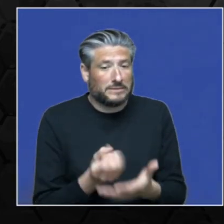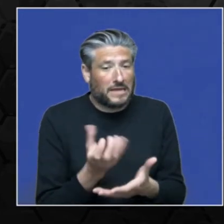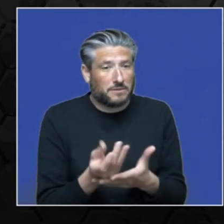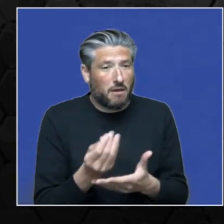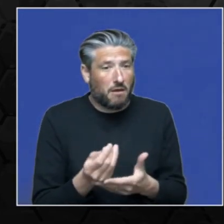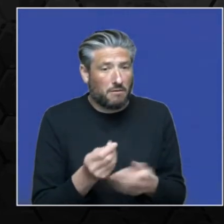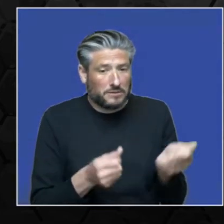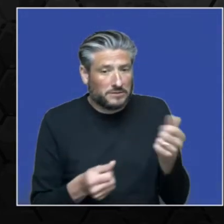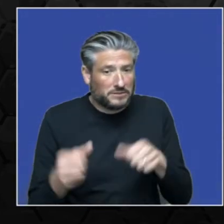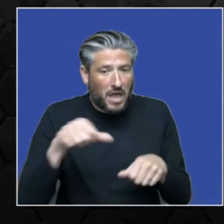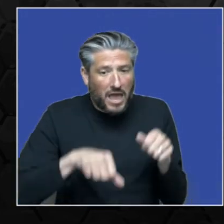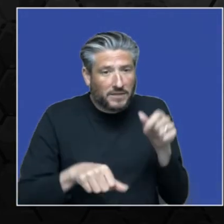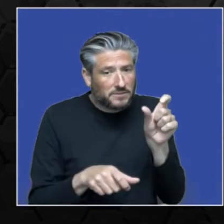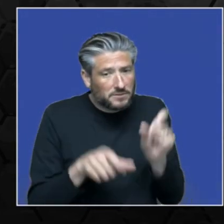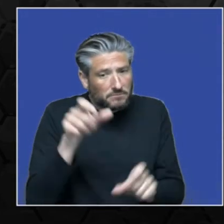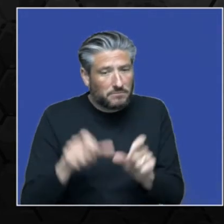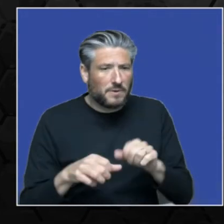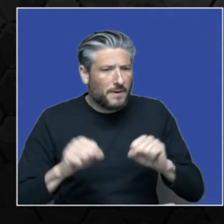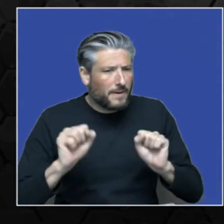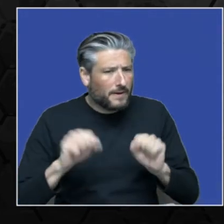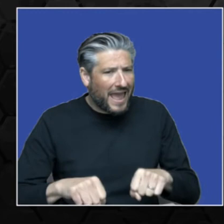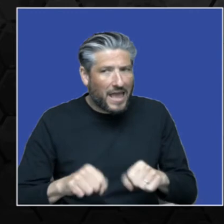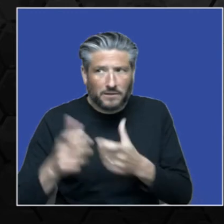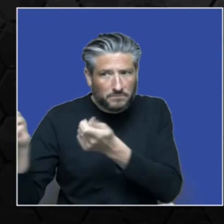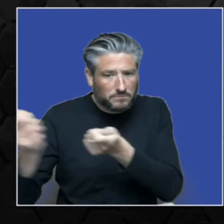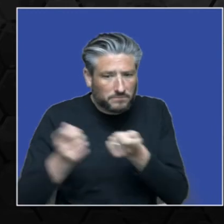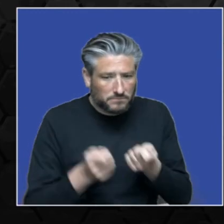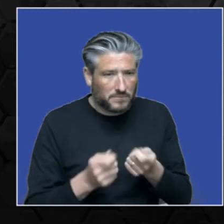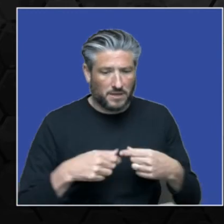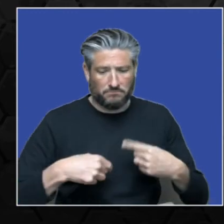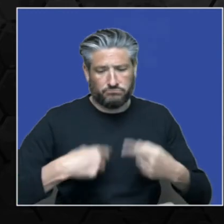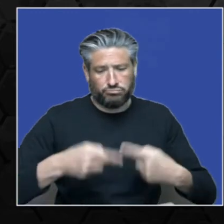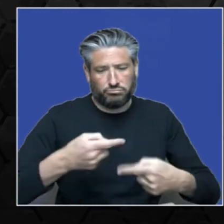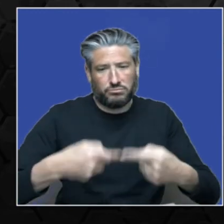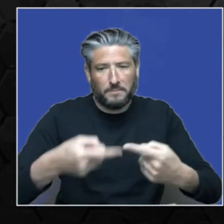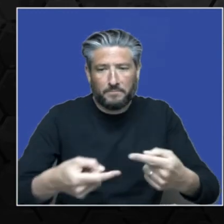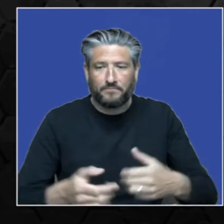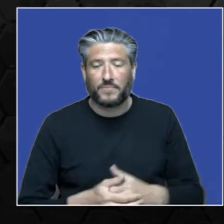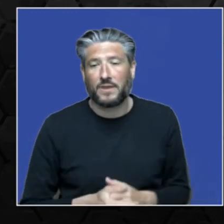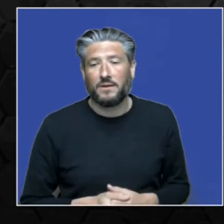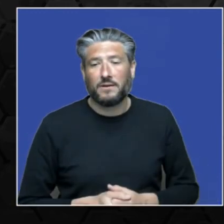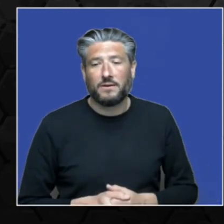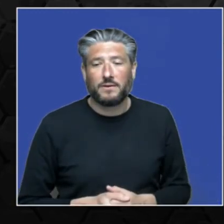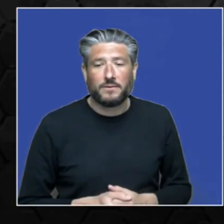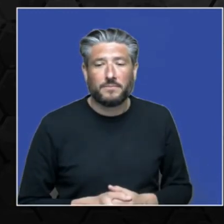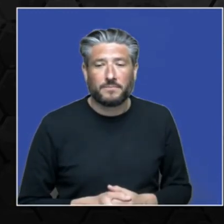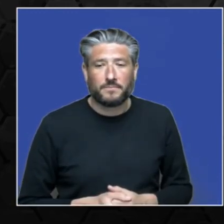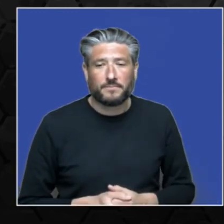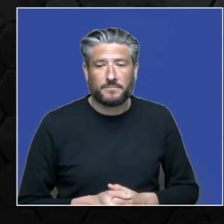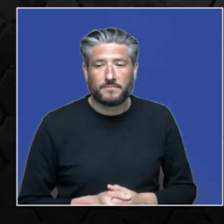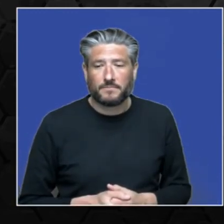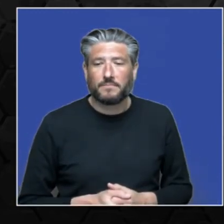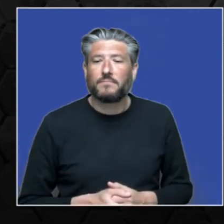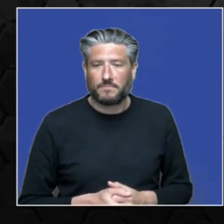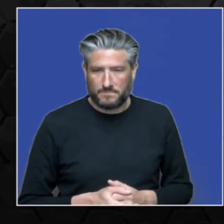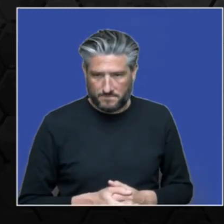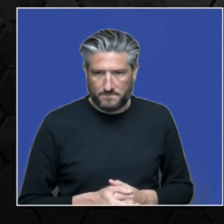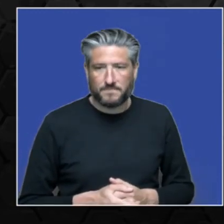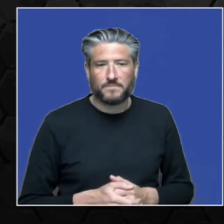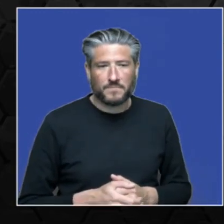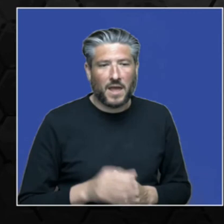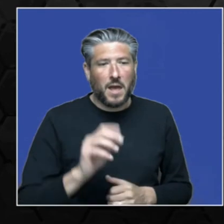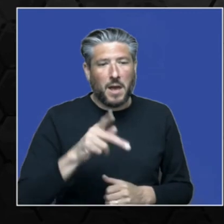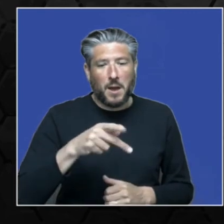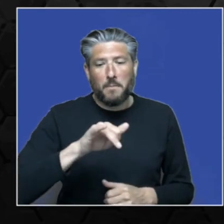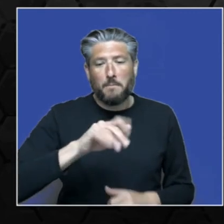experiment code at a less scale. And the last is pilots. Data scientists, software engineer, and